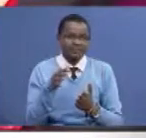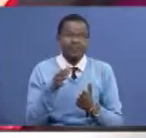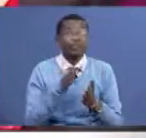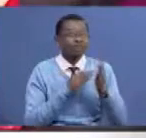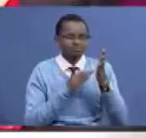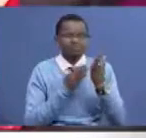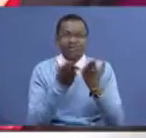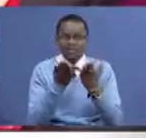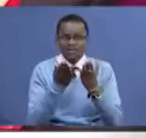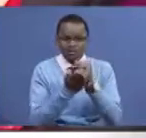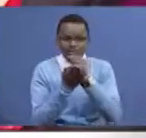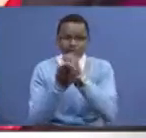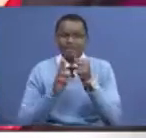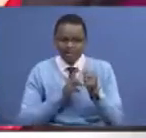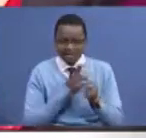Mungu atusaidie